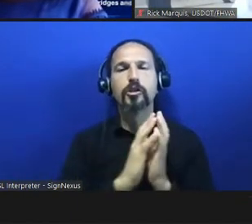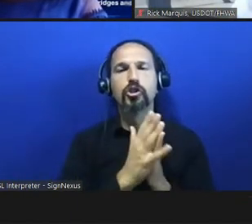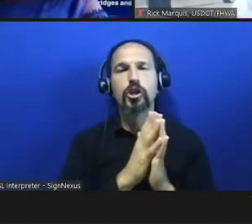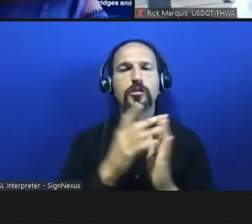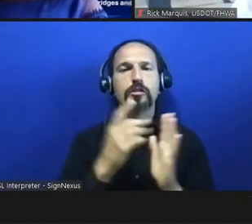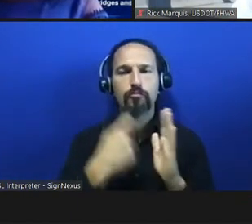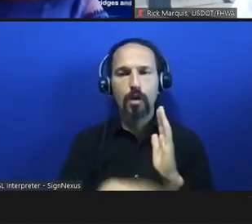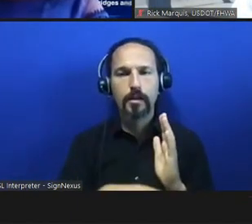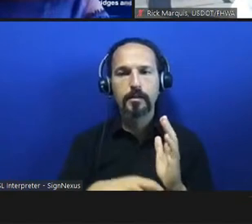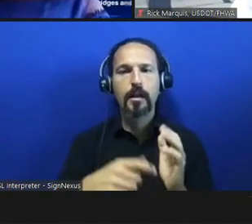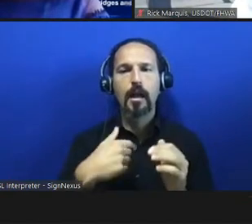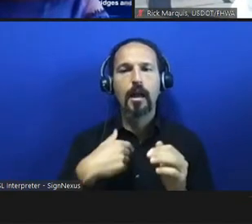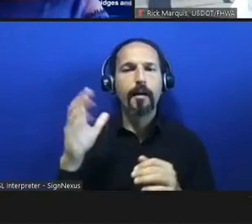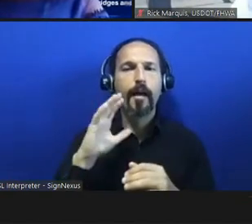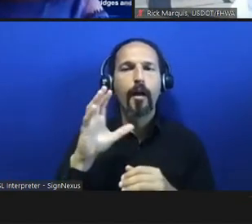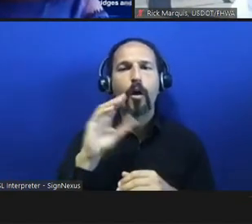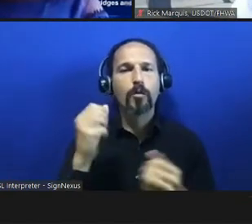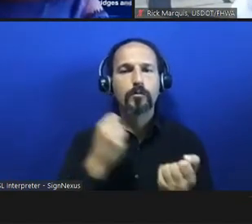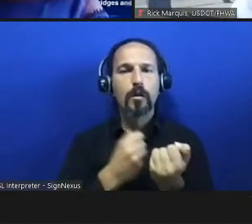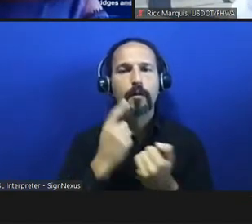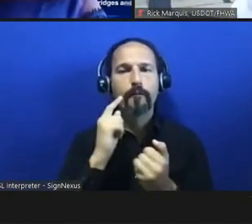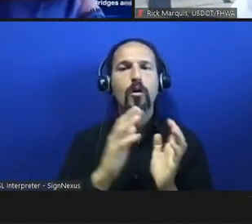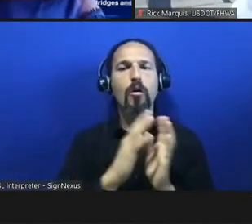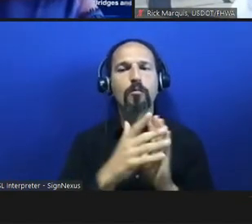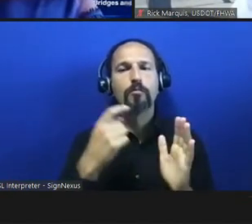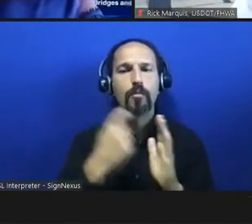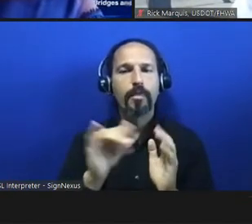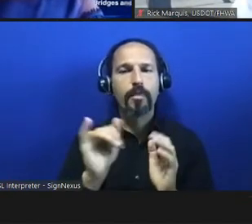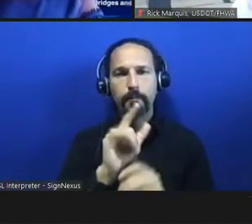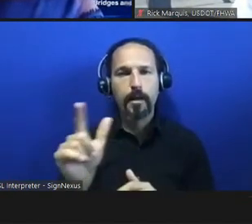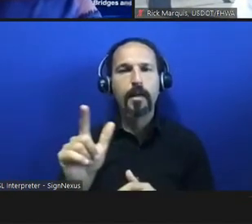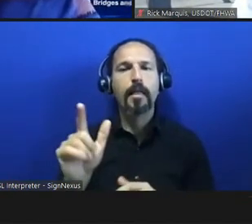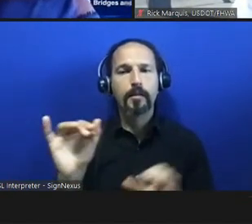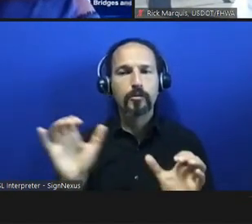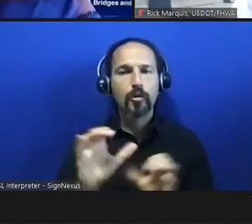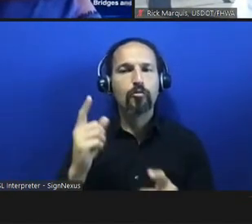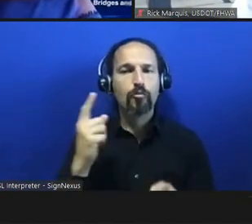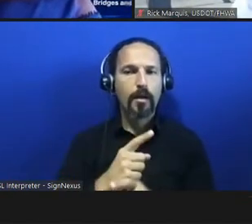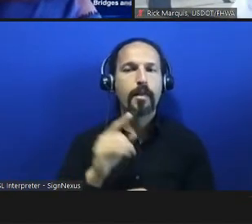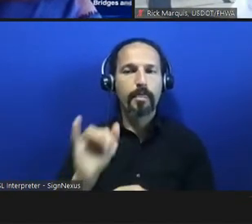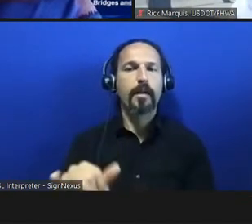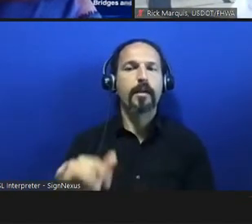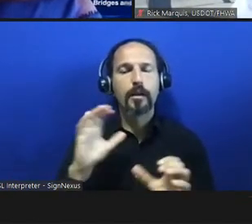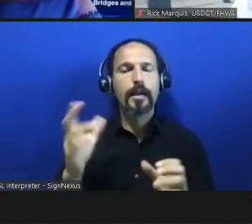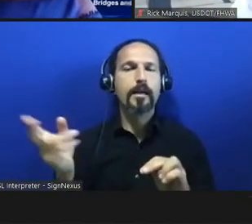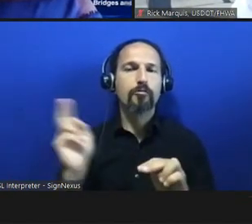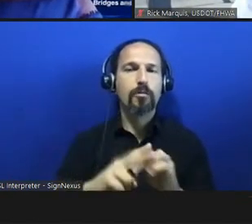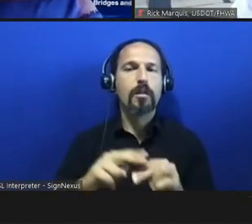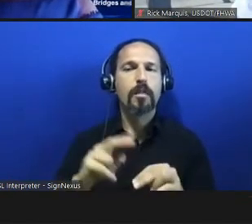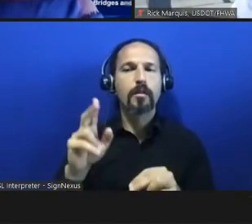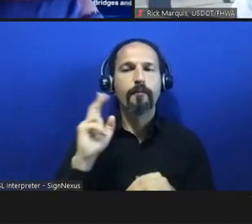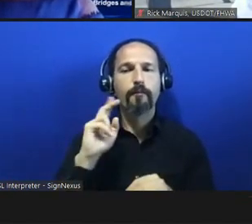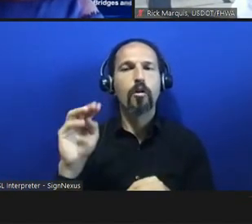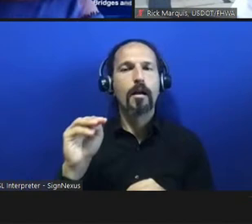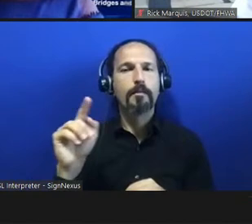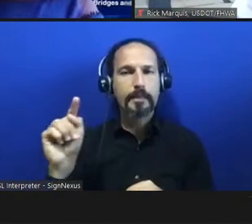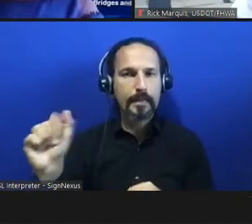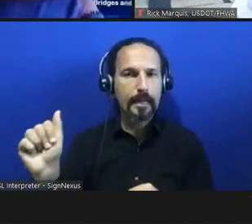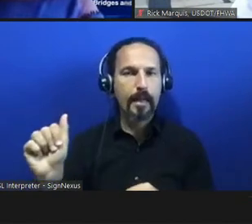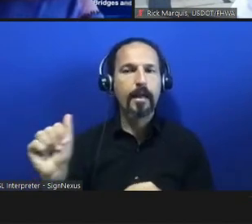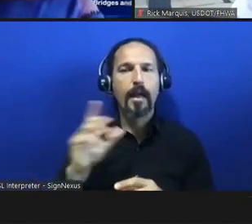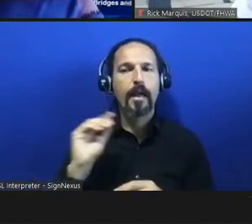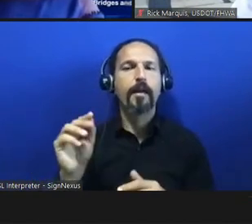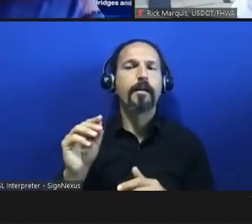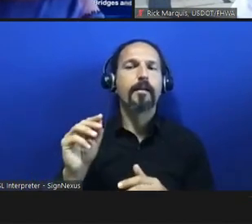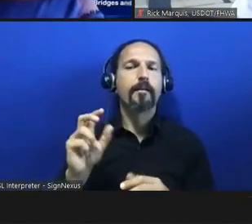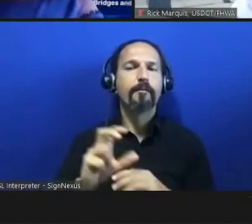I was a co-sponsor of the congestion pricing Bill and done right congestion pricing will increase the use of mass transit and